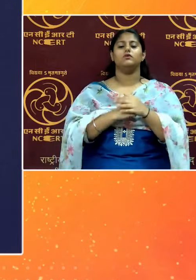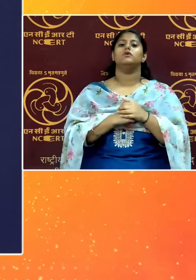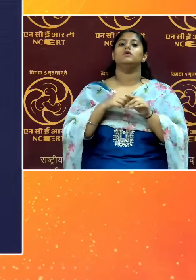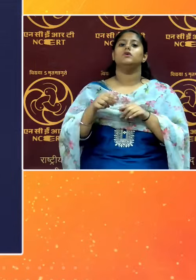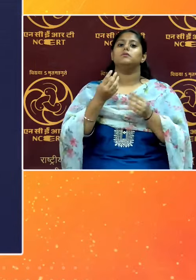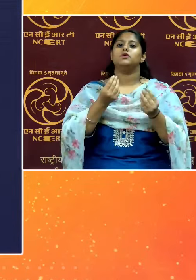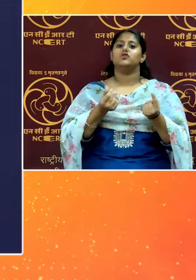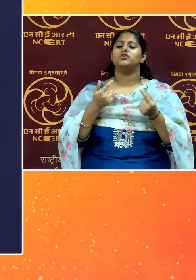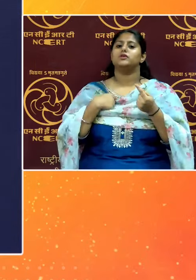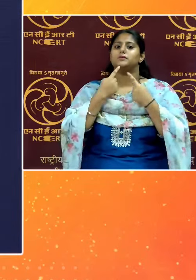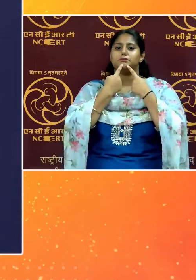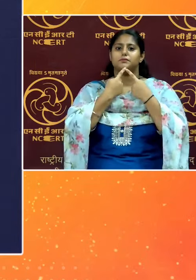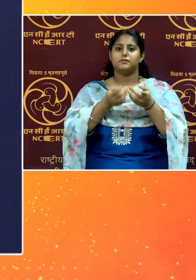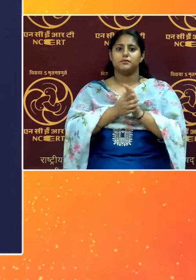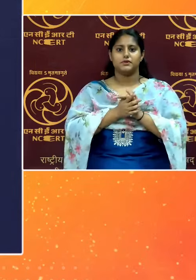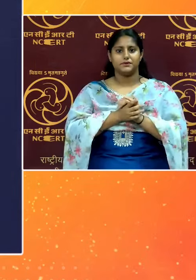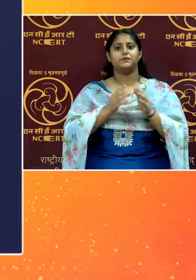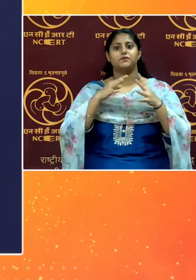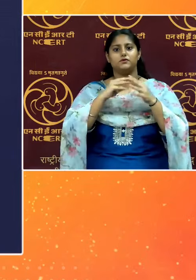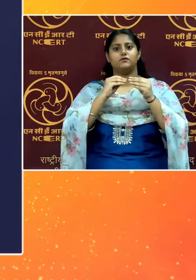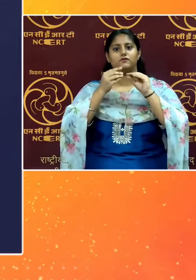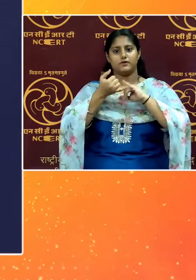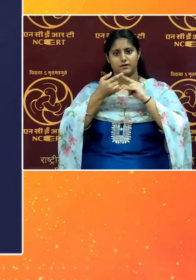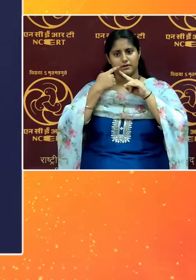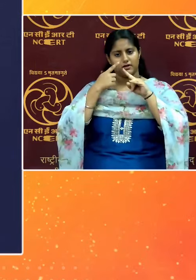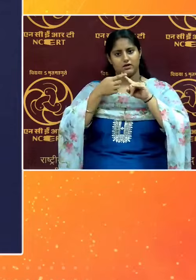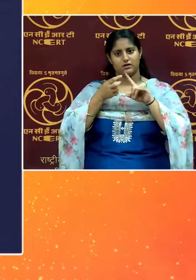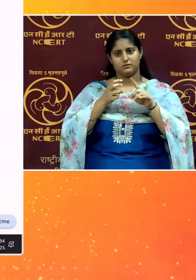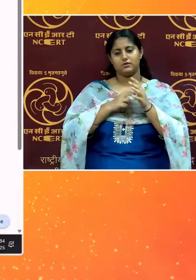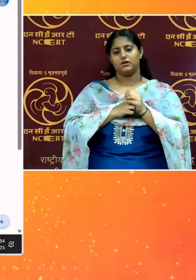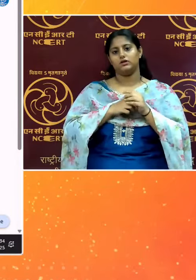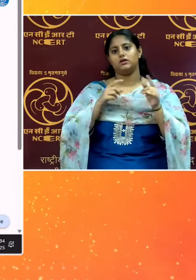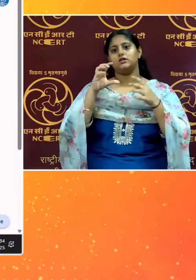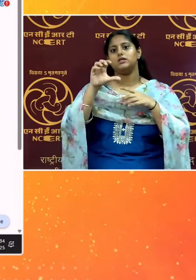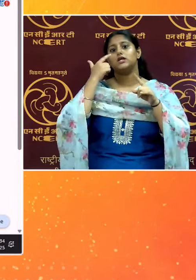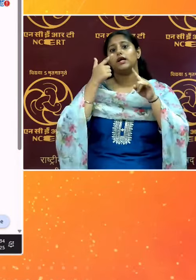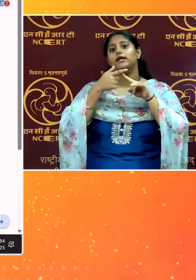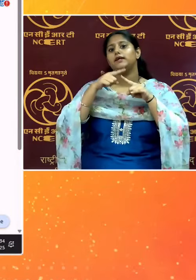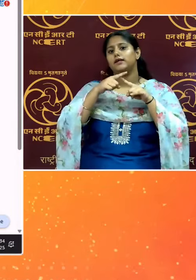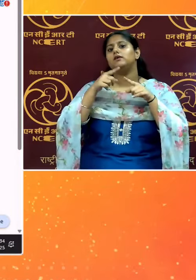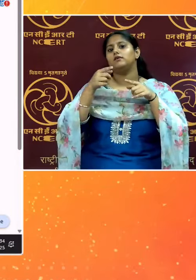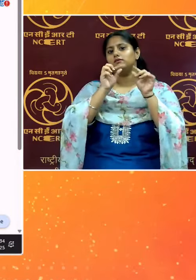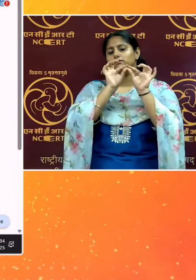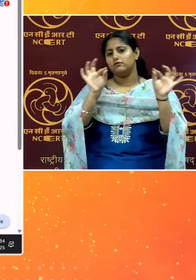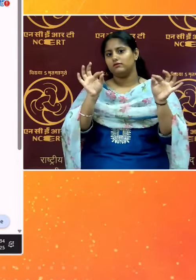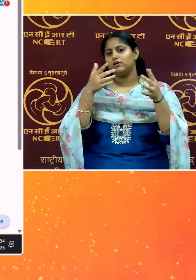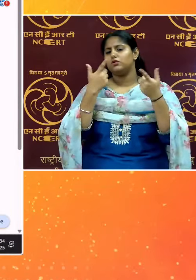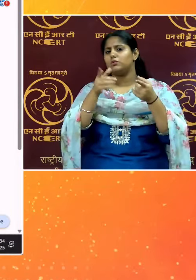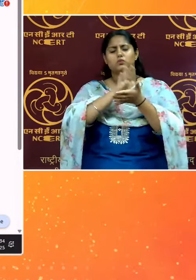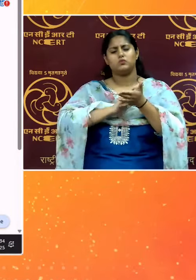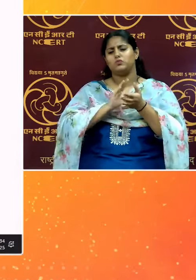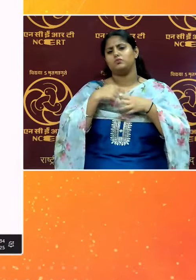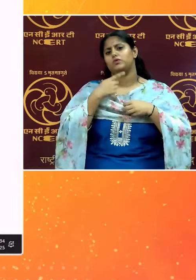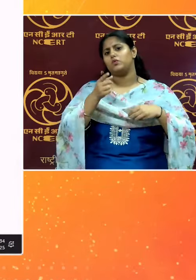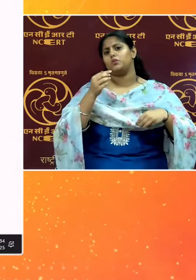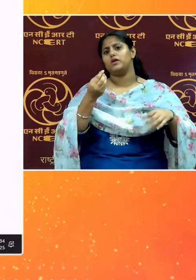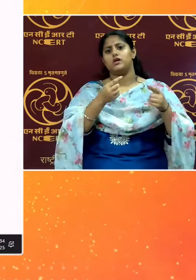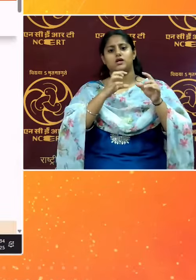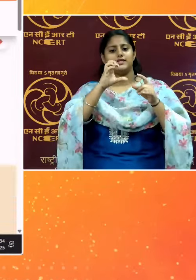me quickly take you to the website, which is CIET website. So nothing you have to do, you just have to